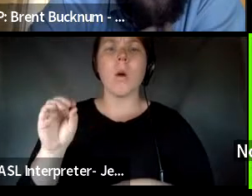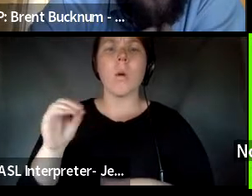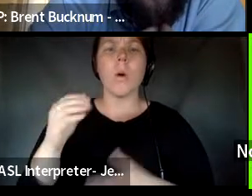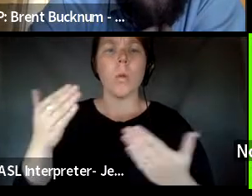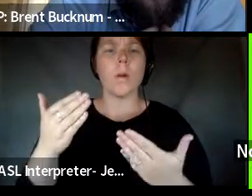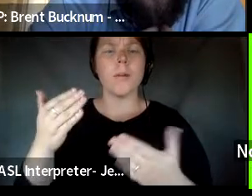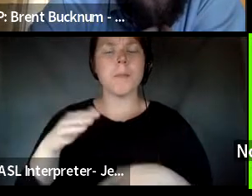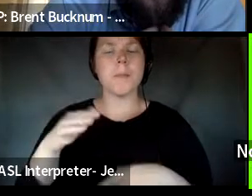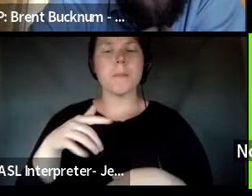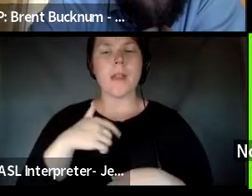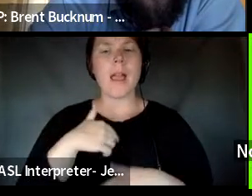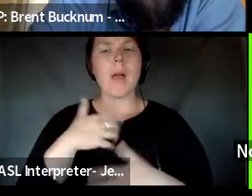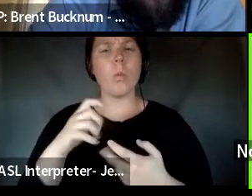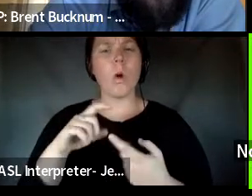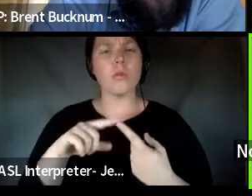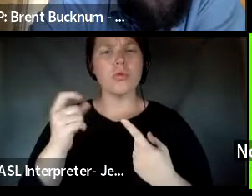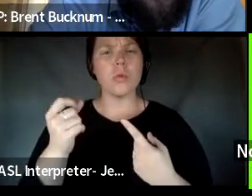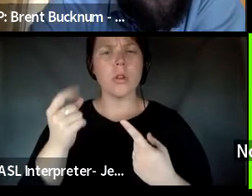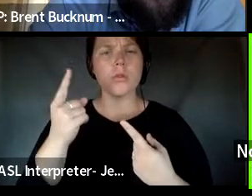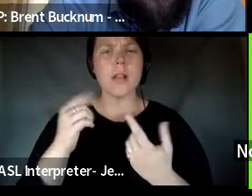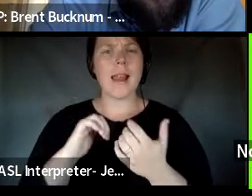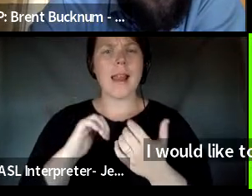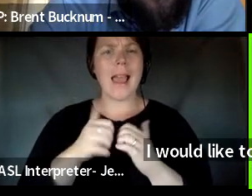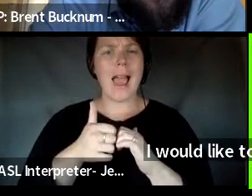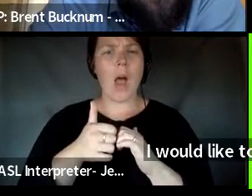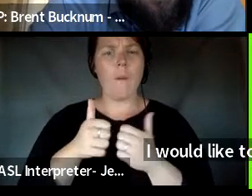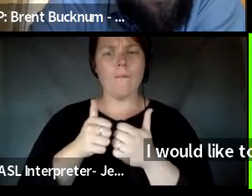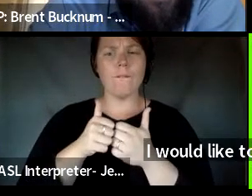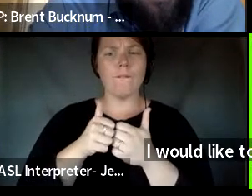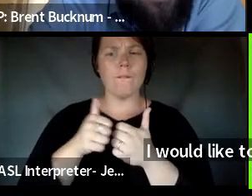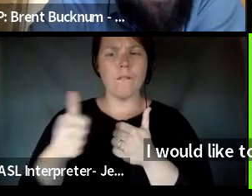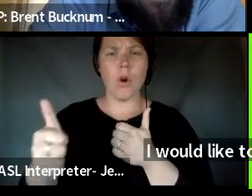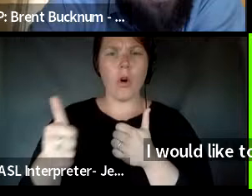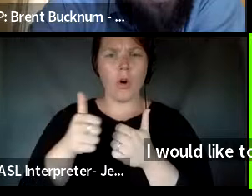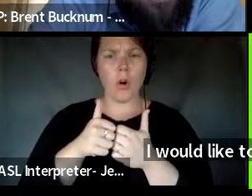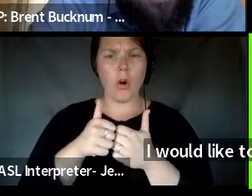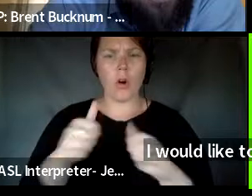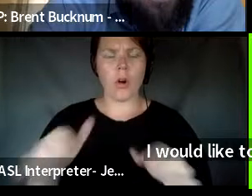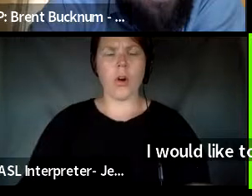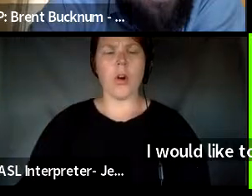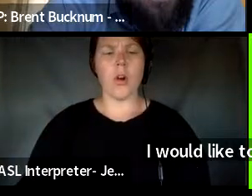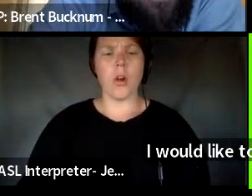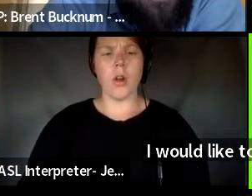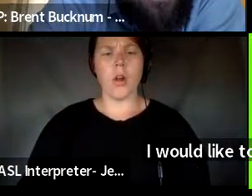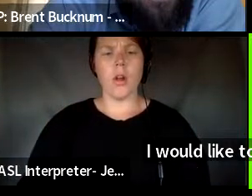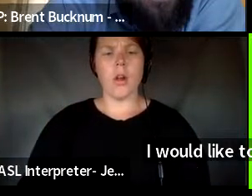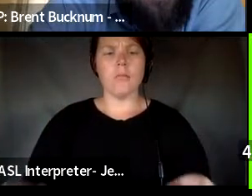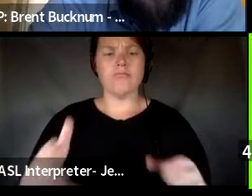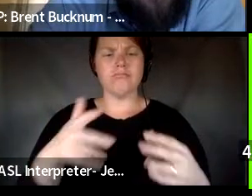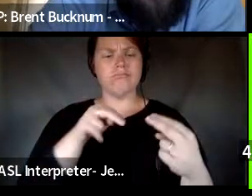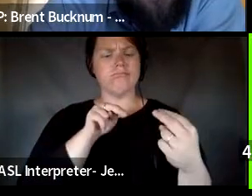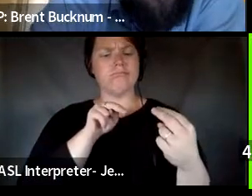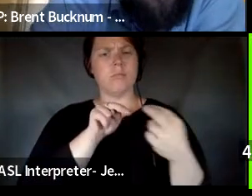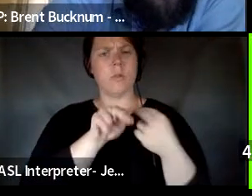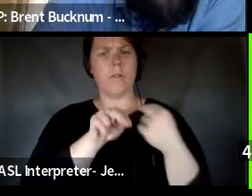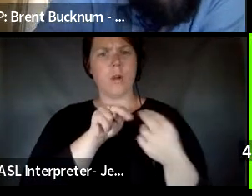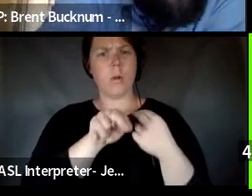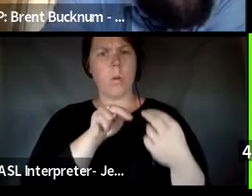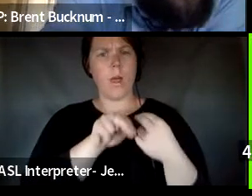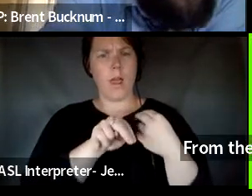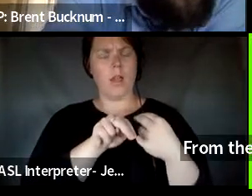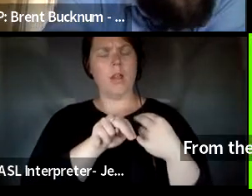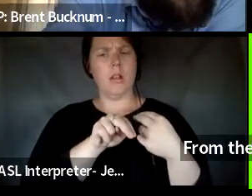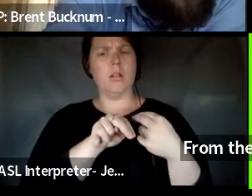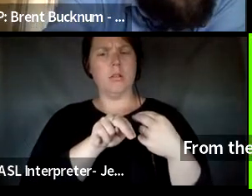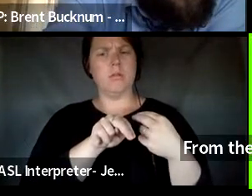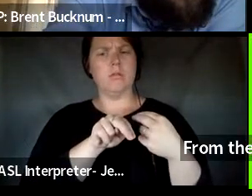understand how far from the freeway does that